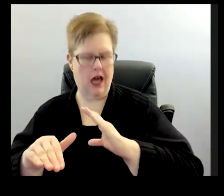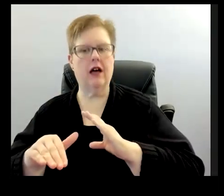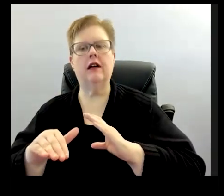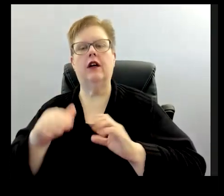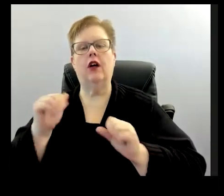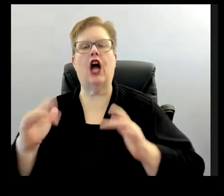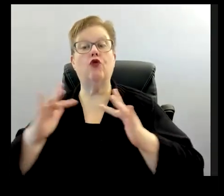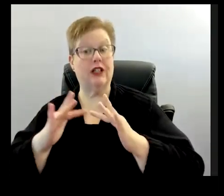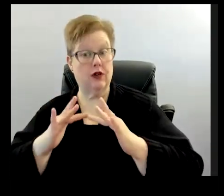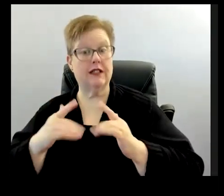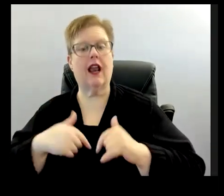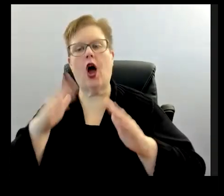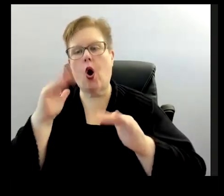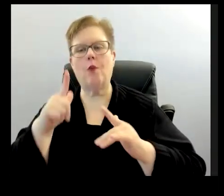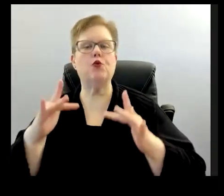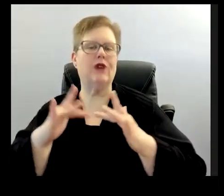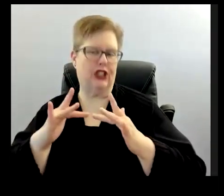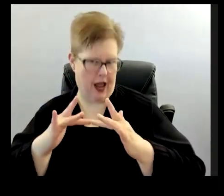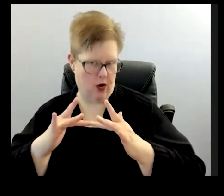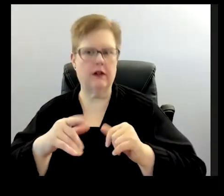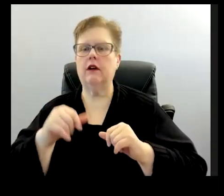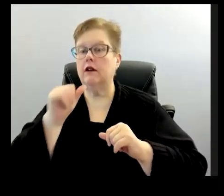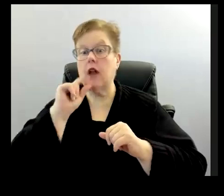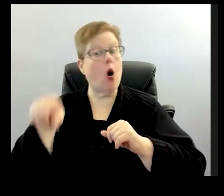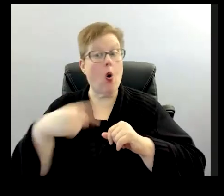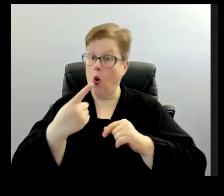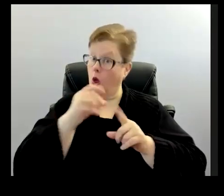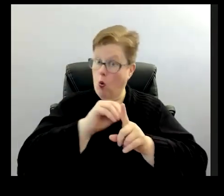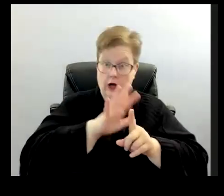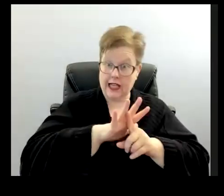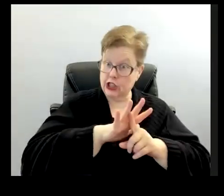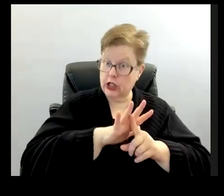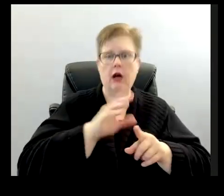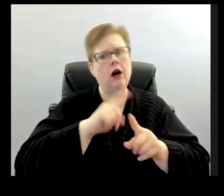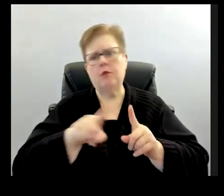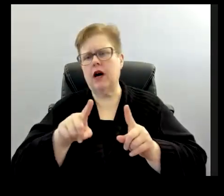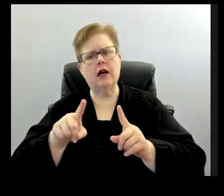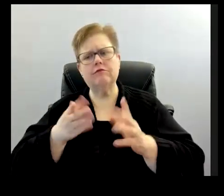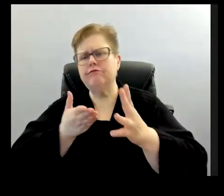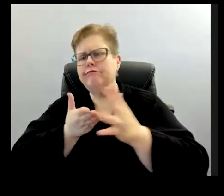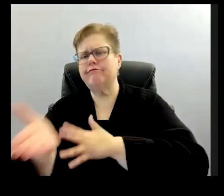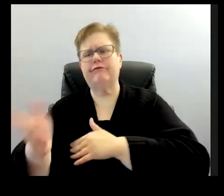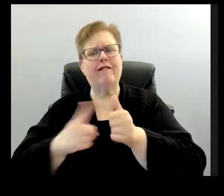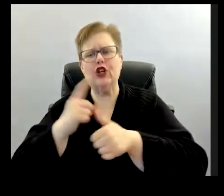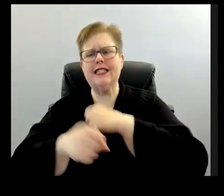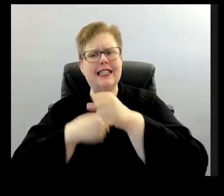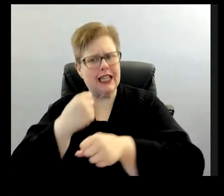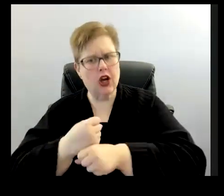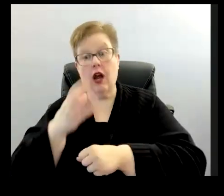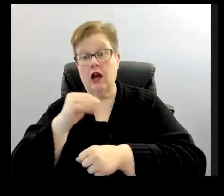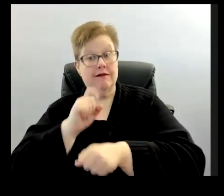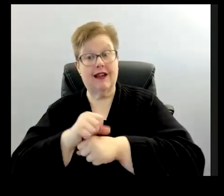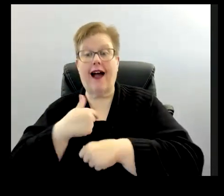can reach out to us, and I hope you reach out to us, not just during orientation, but throughout your first year. And in